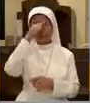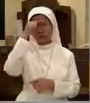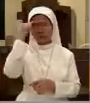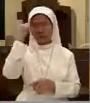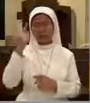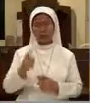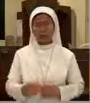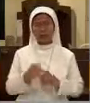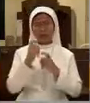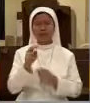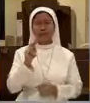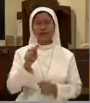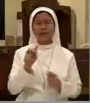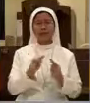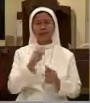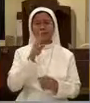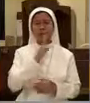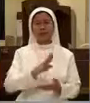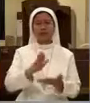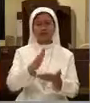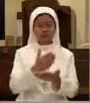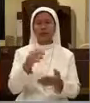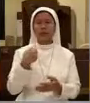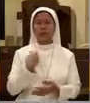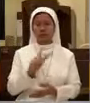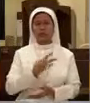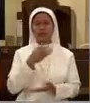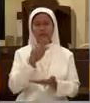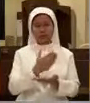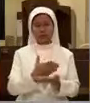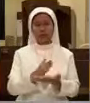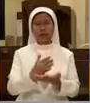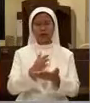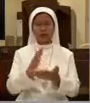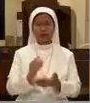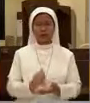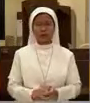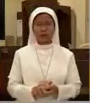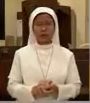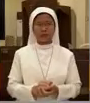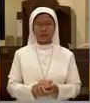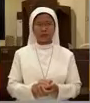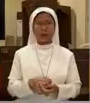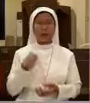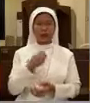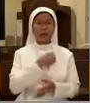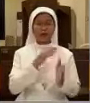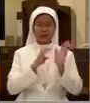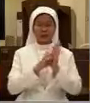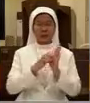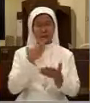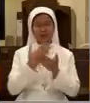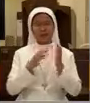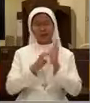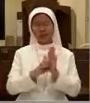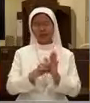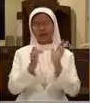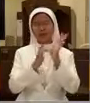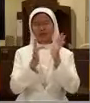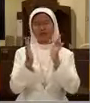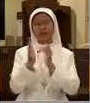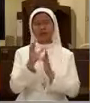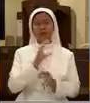must be shared, we share. And our model is Jesus Christ.